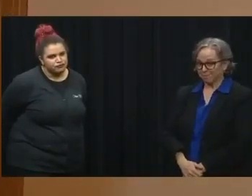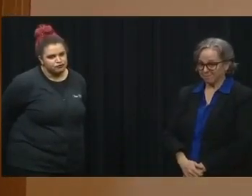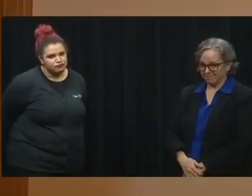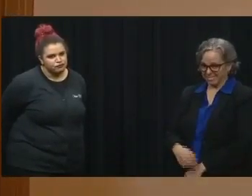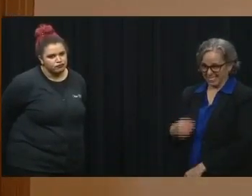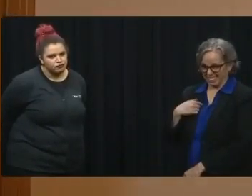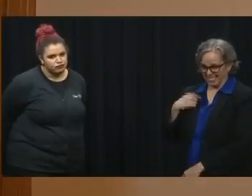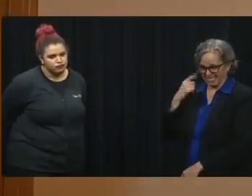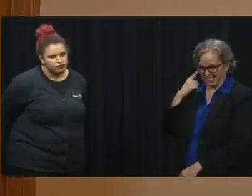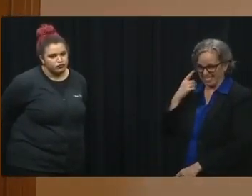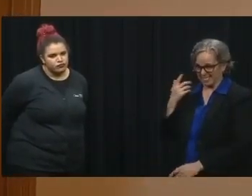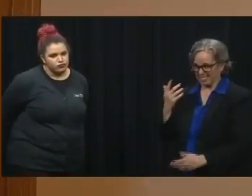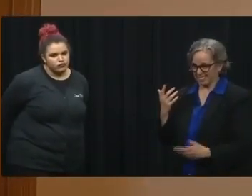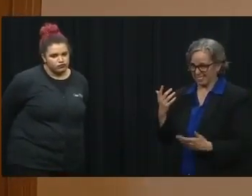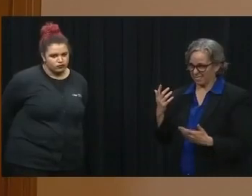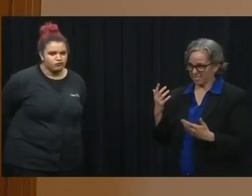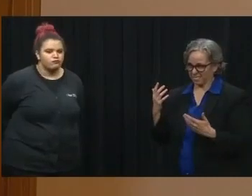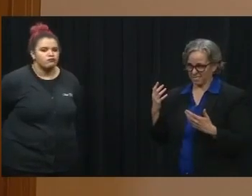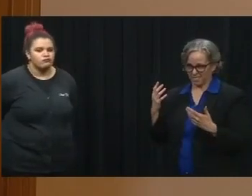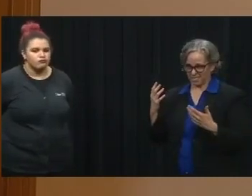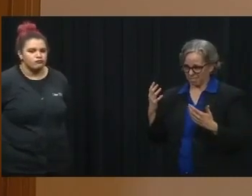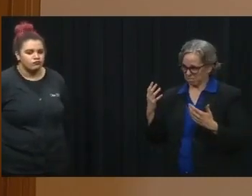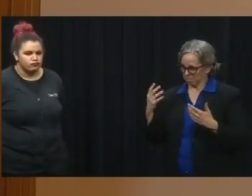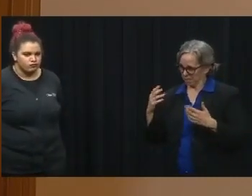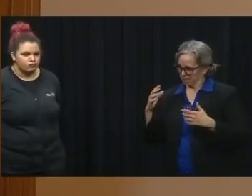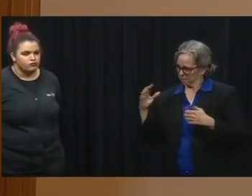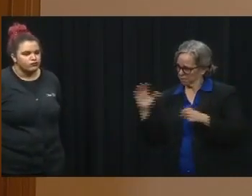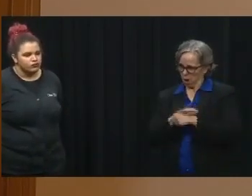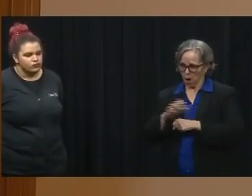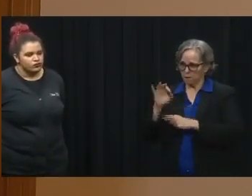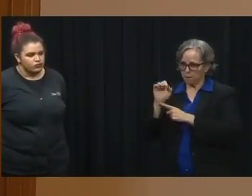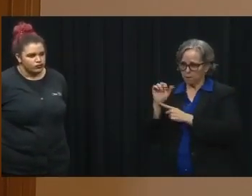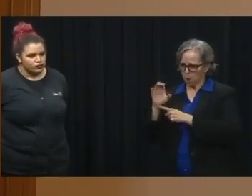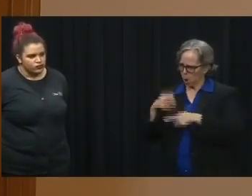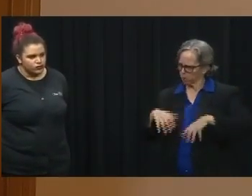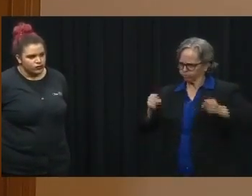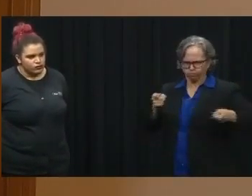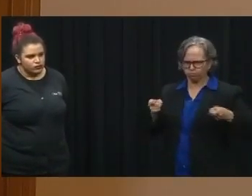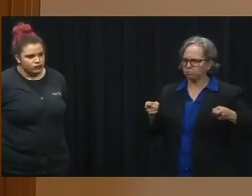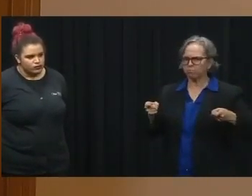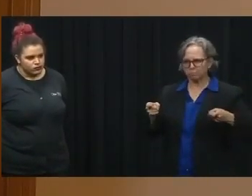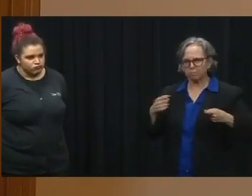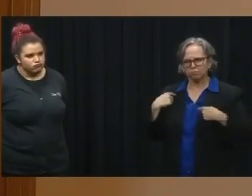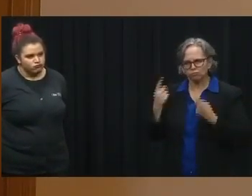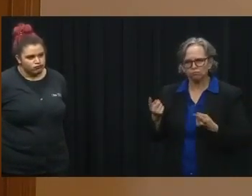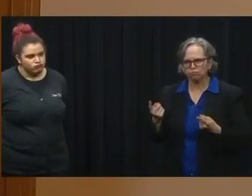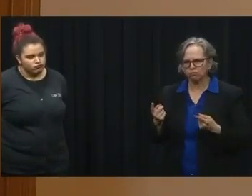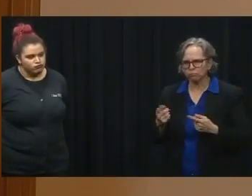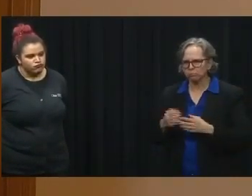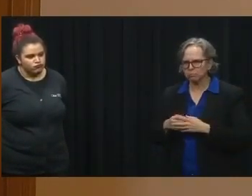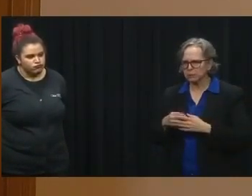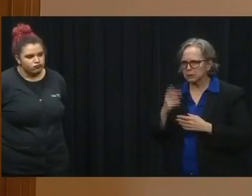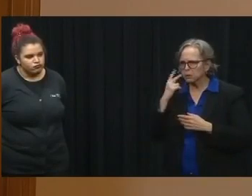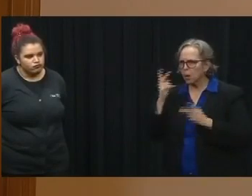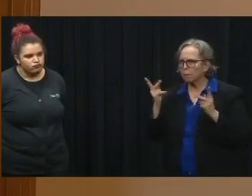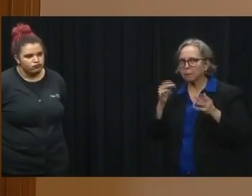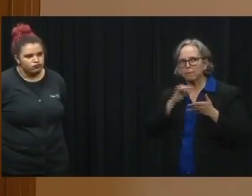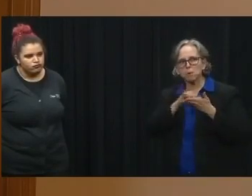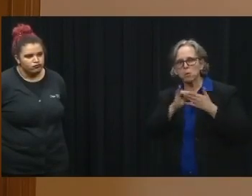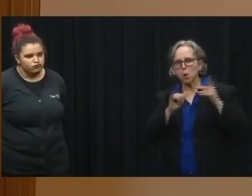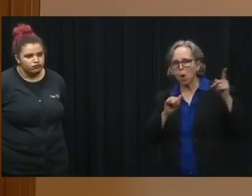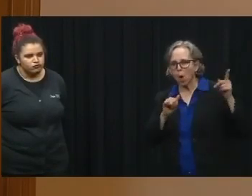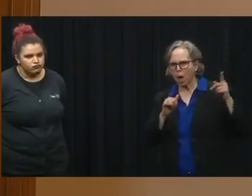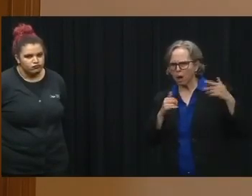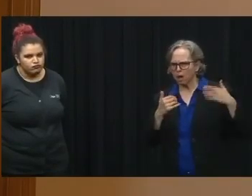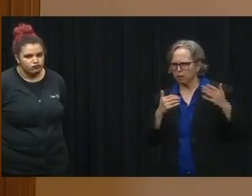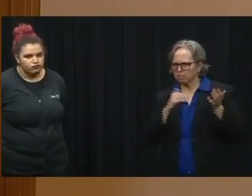now. I think there are a lot of recommendations yet to come. We saw travelers from New York. We saw Dr. Burke ask that